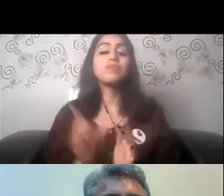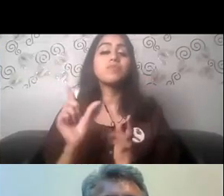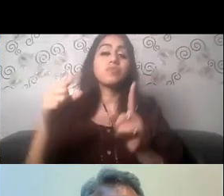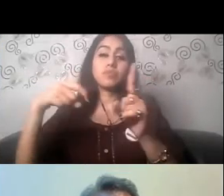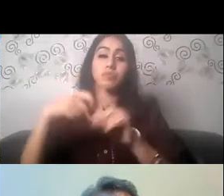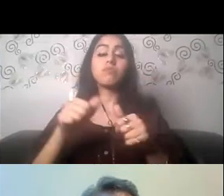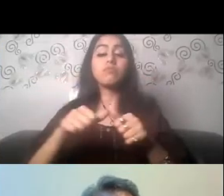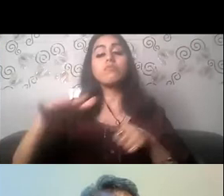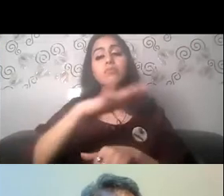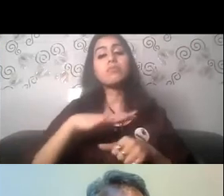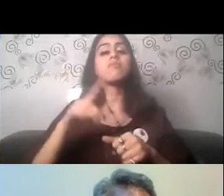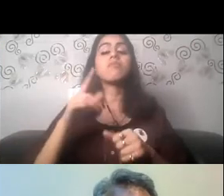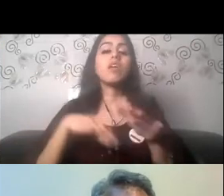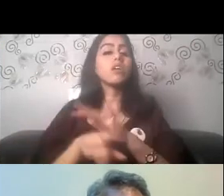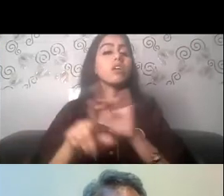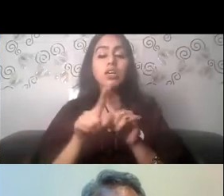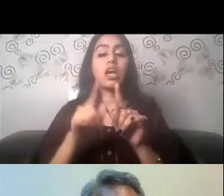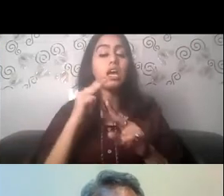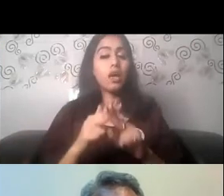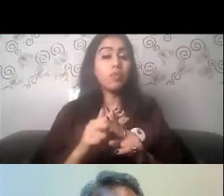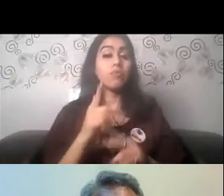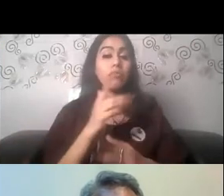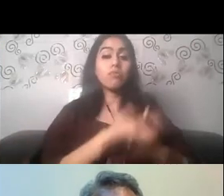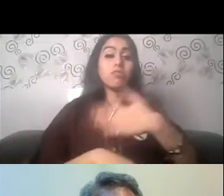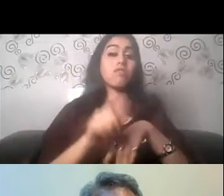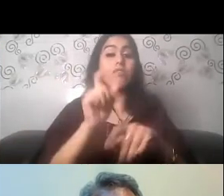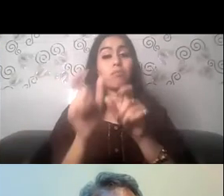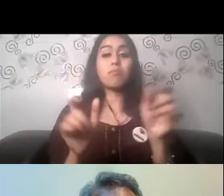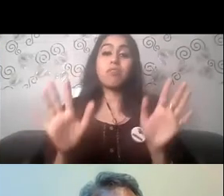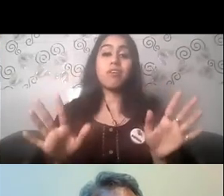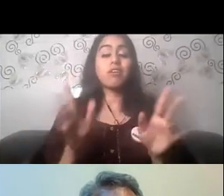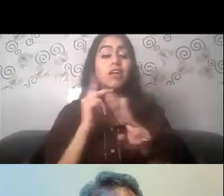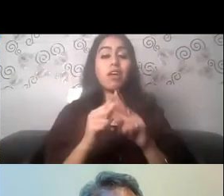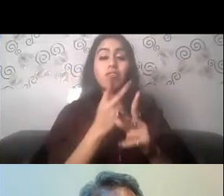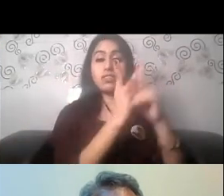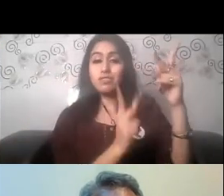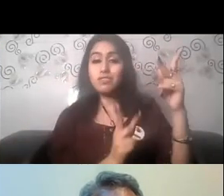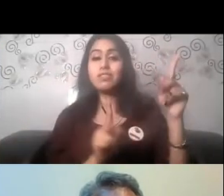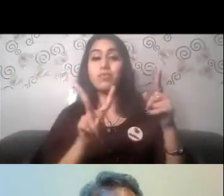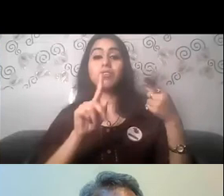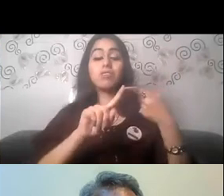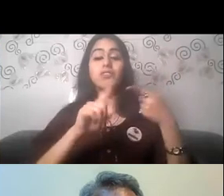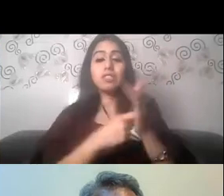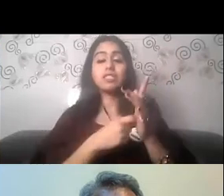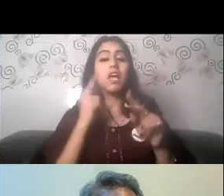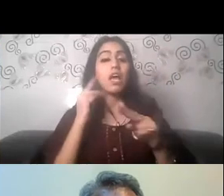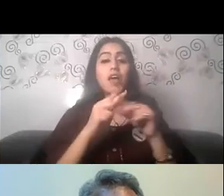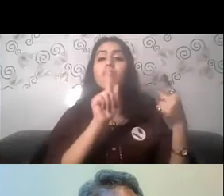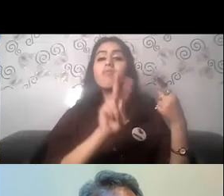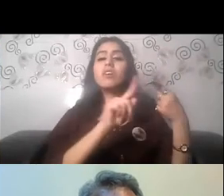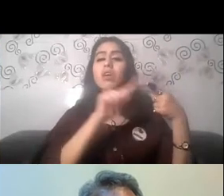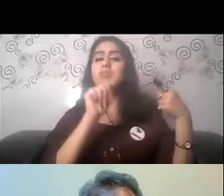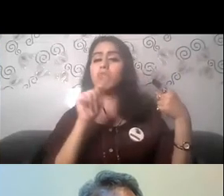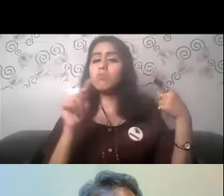UK were disabled people. And that's not anything to do with there's nothing inevitable about